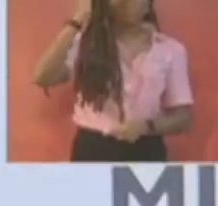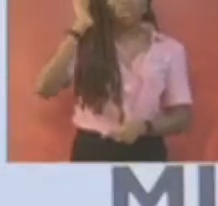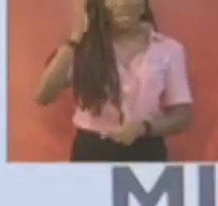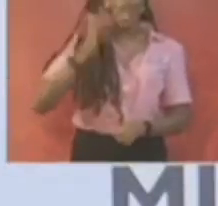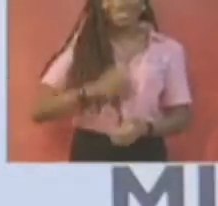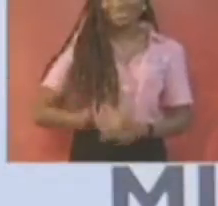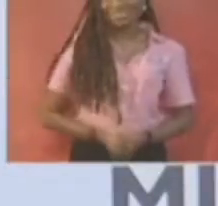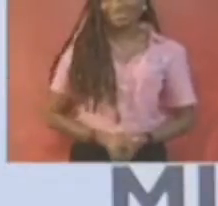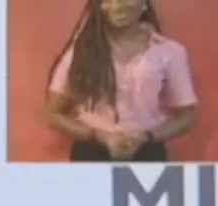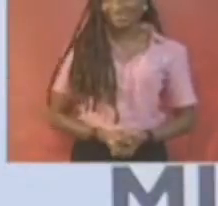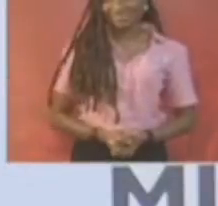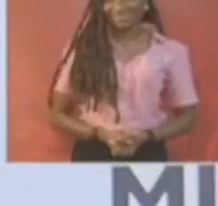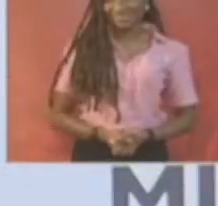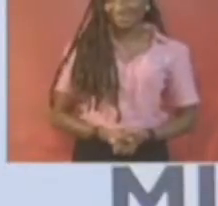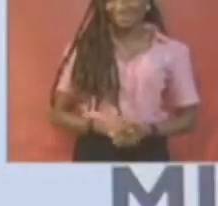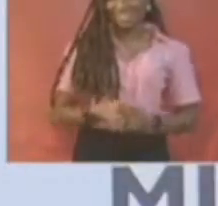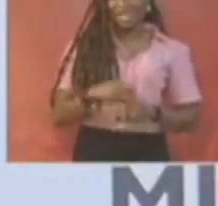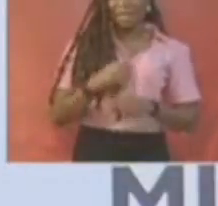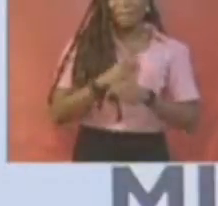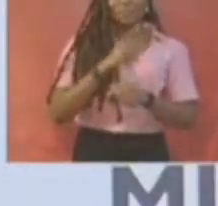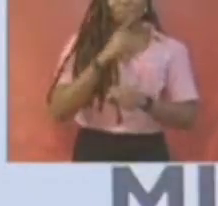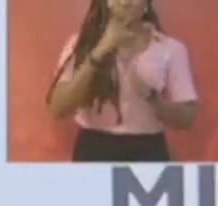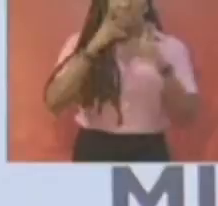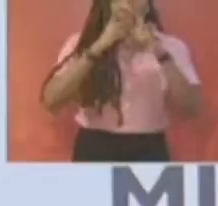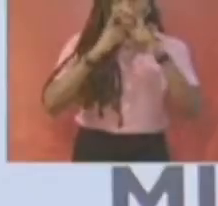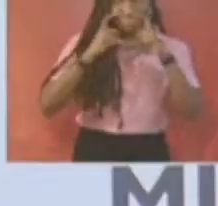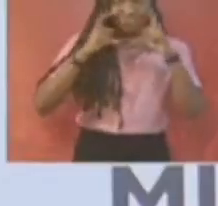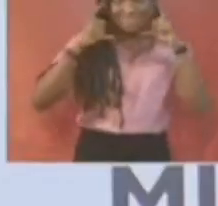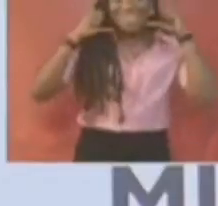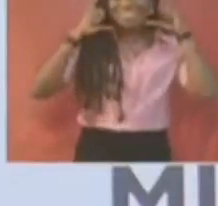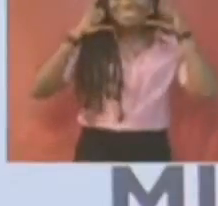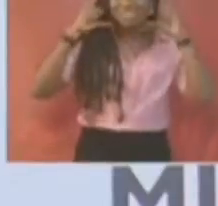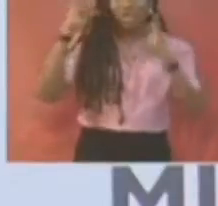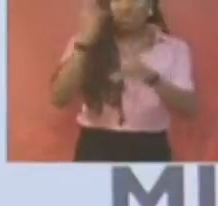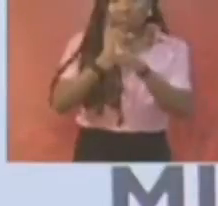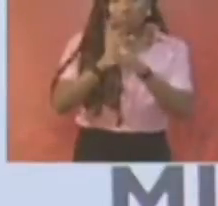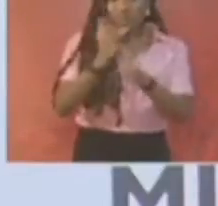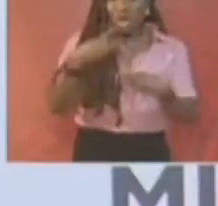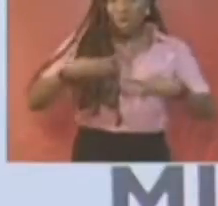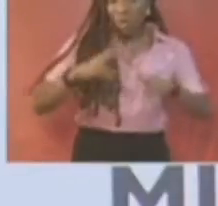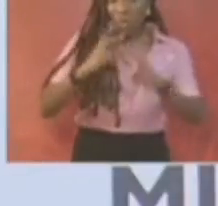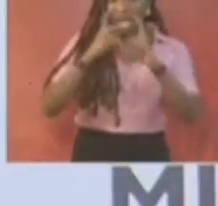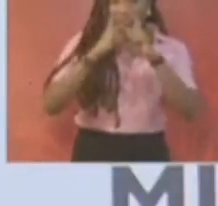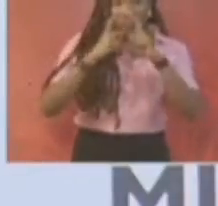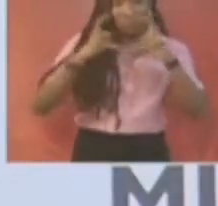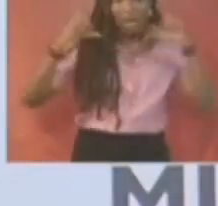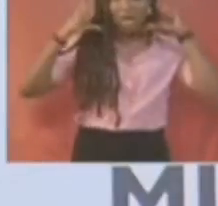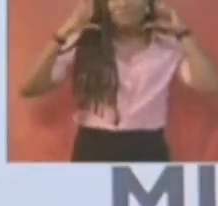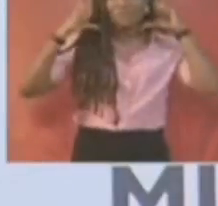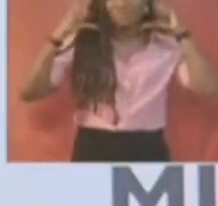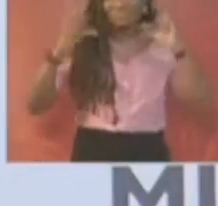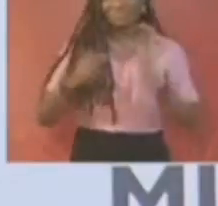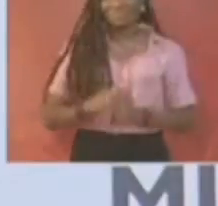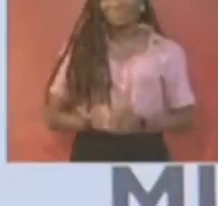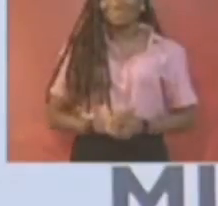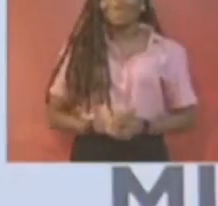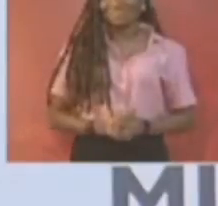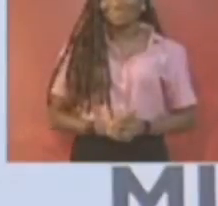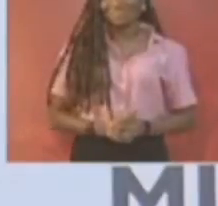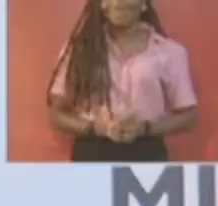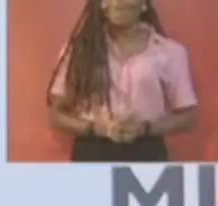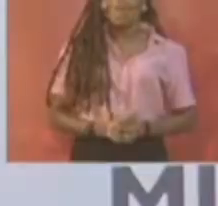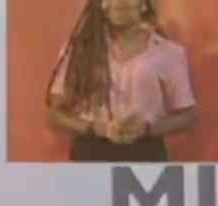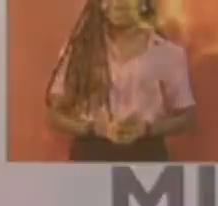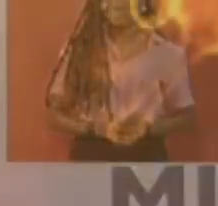together we can win by ensuring we also use a mask to cover our nose, mouth, and chin.